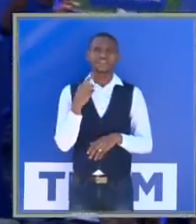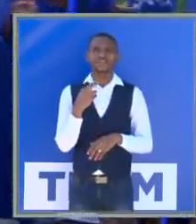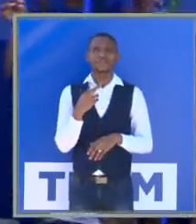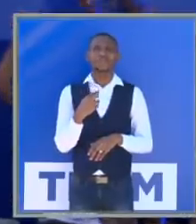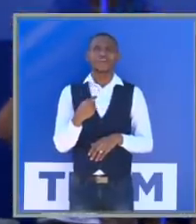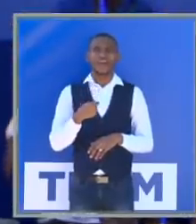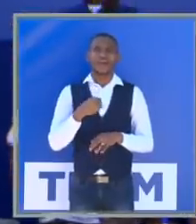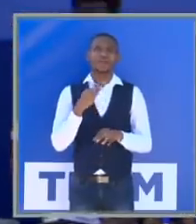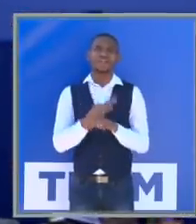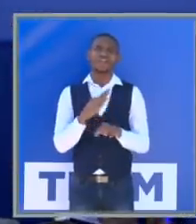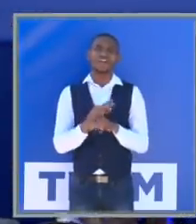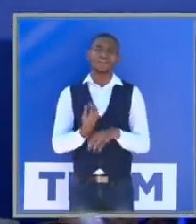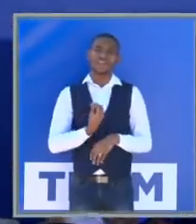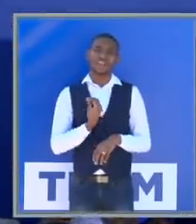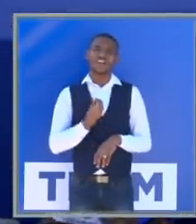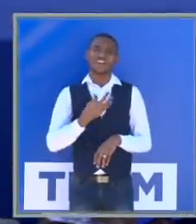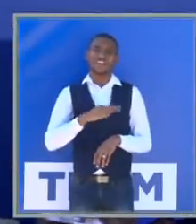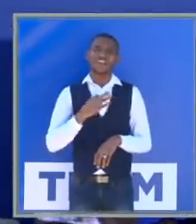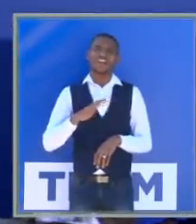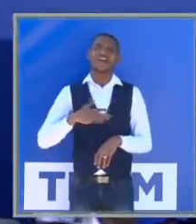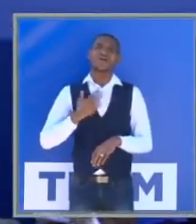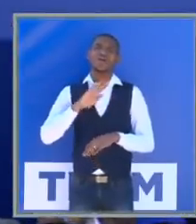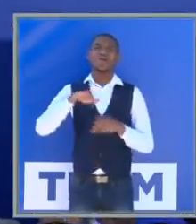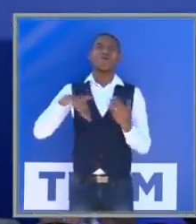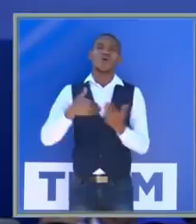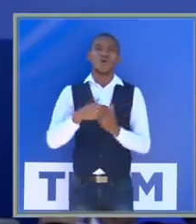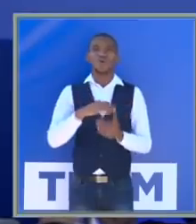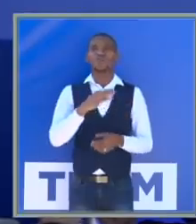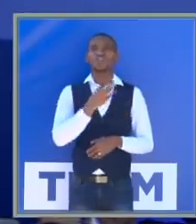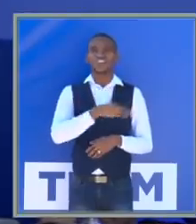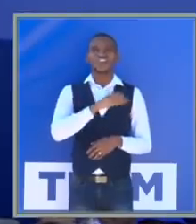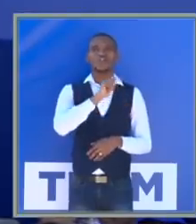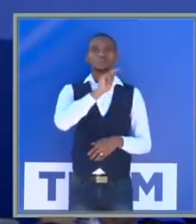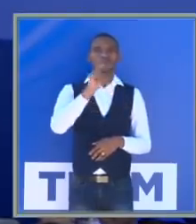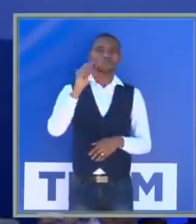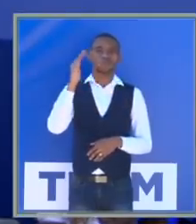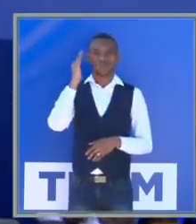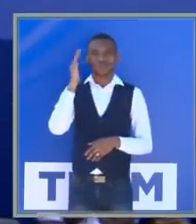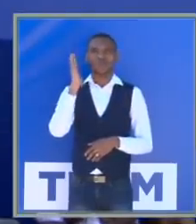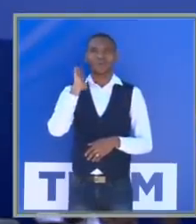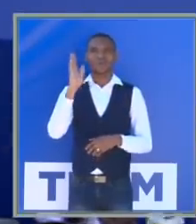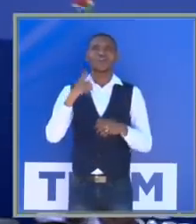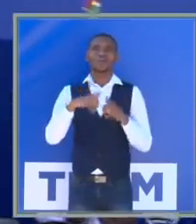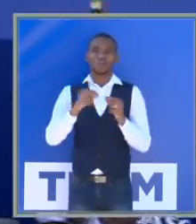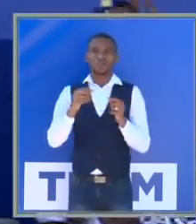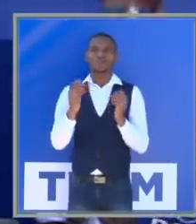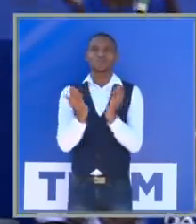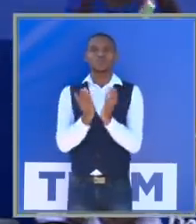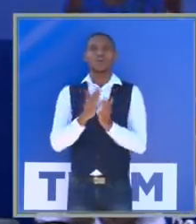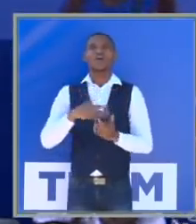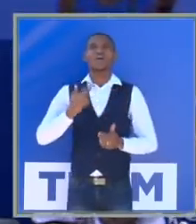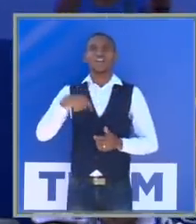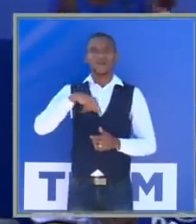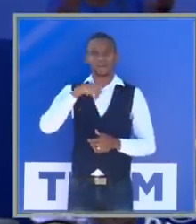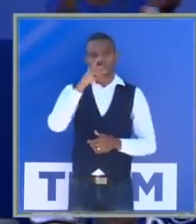I am a father of a young girl, and I want for all the girls in our country to know they will finish school. I want our